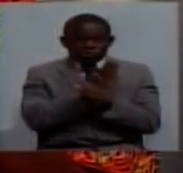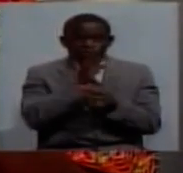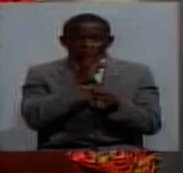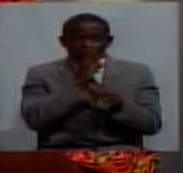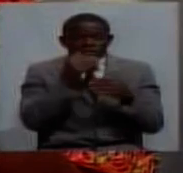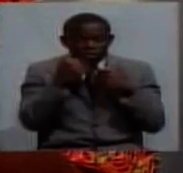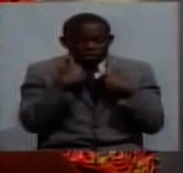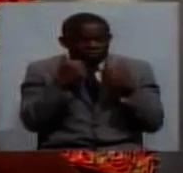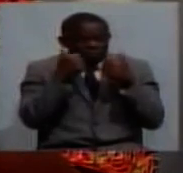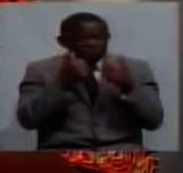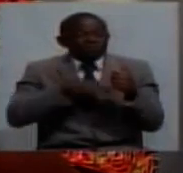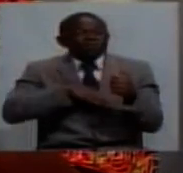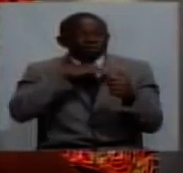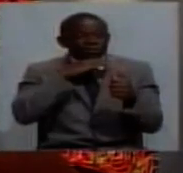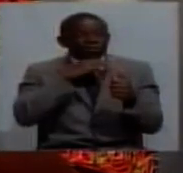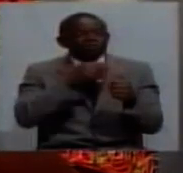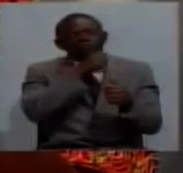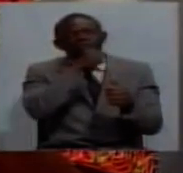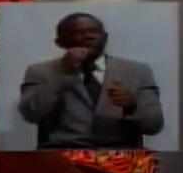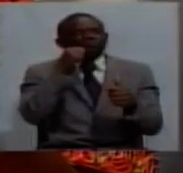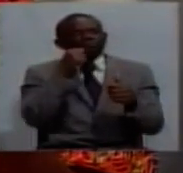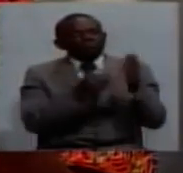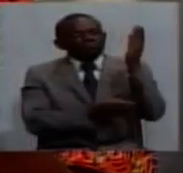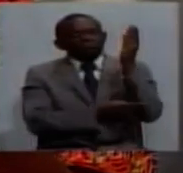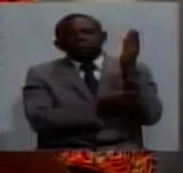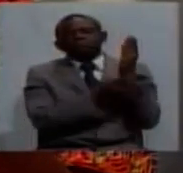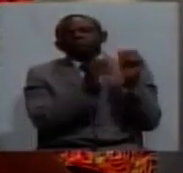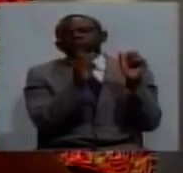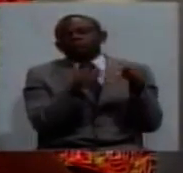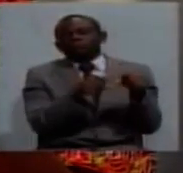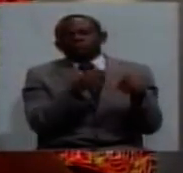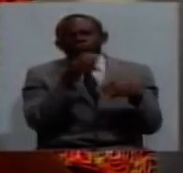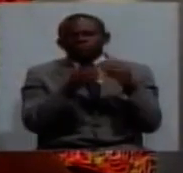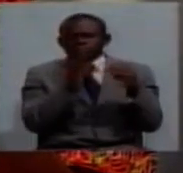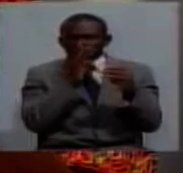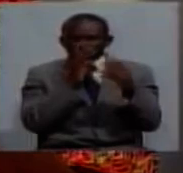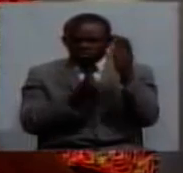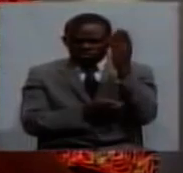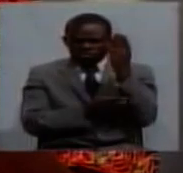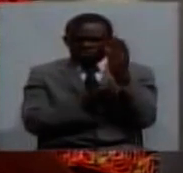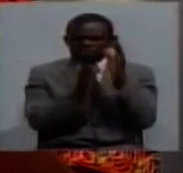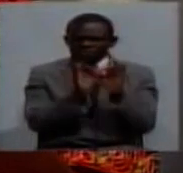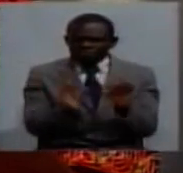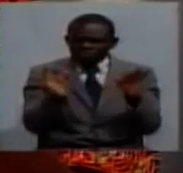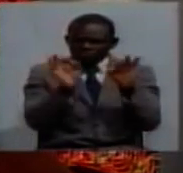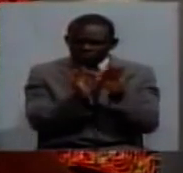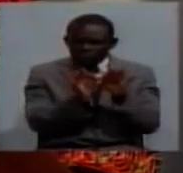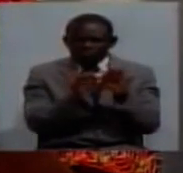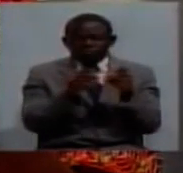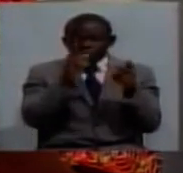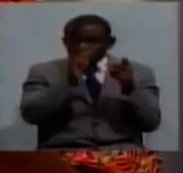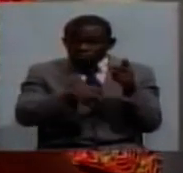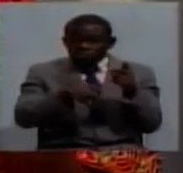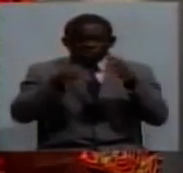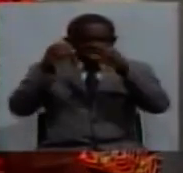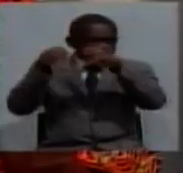the sector of water development is crucial. The level of energy in this country will have to increase if